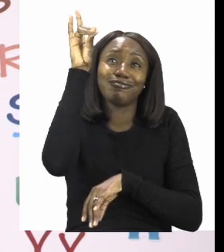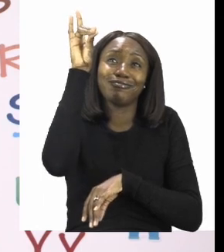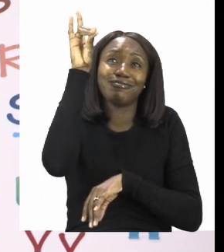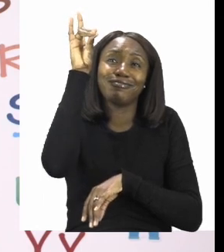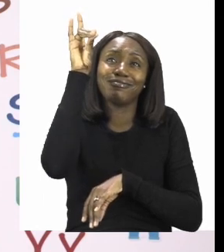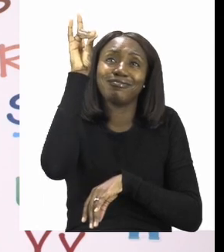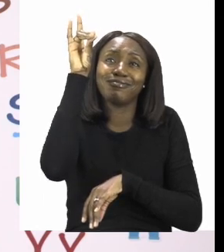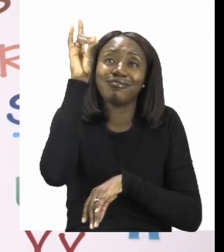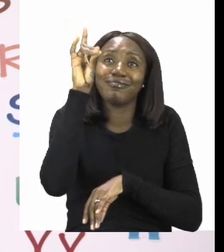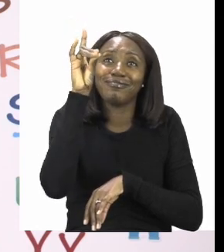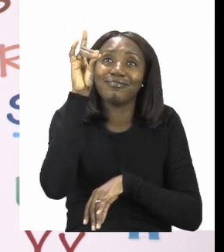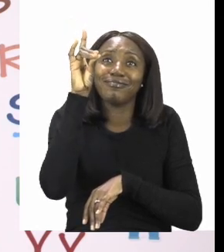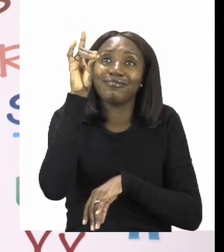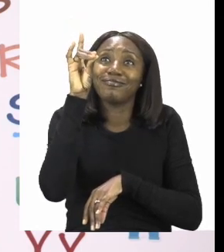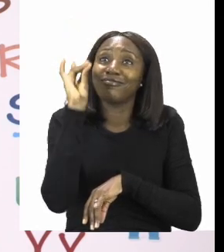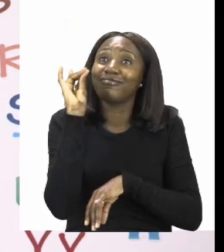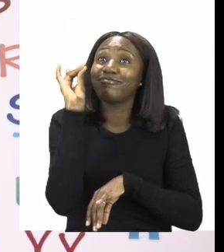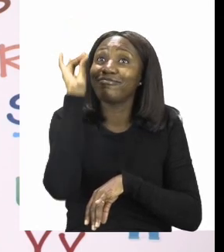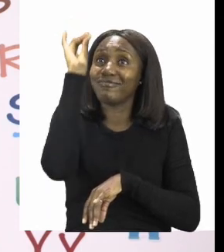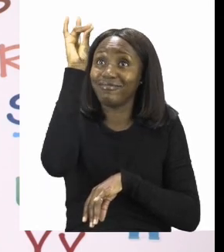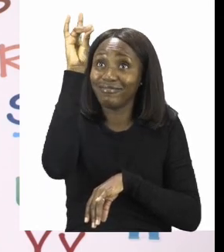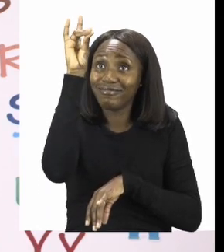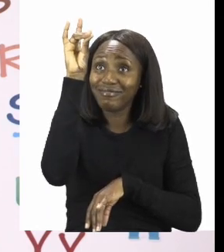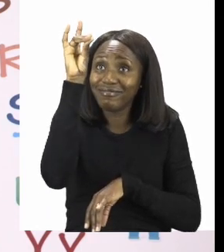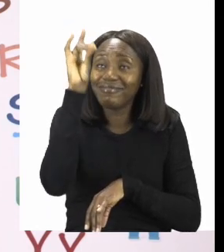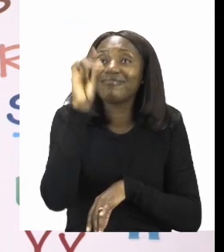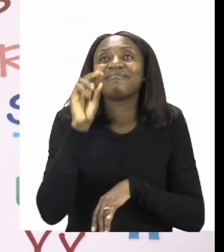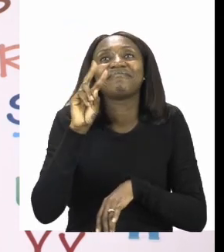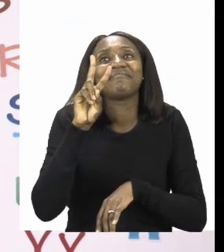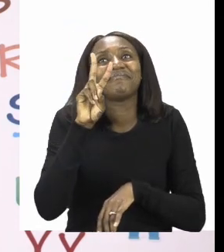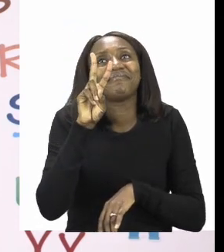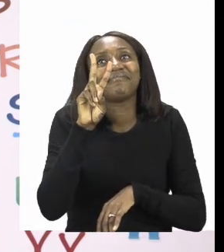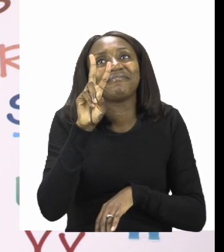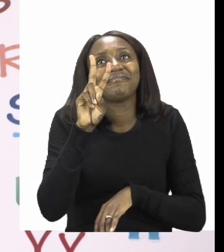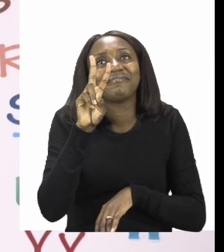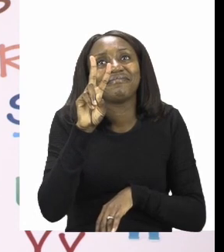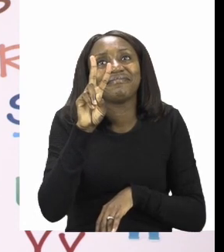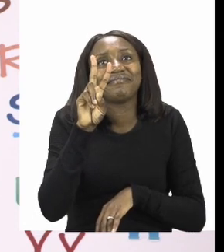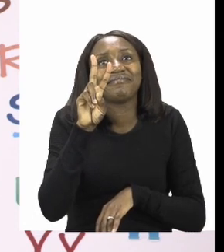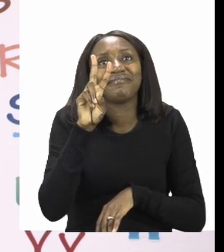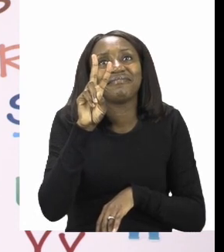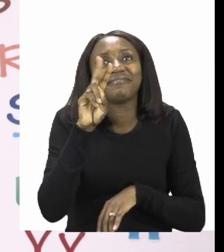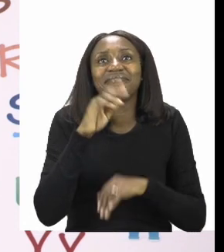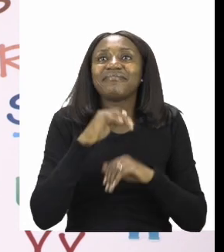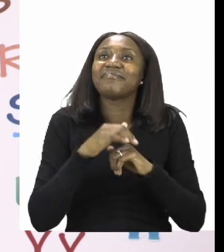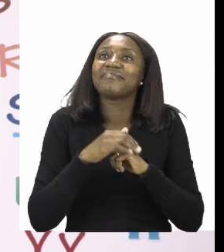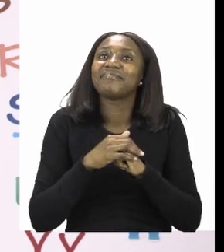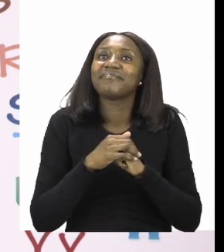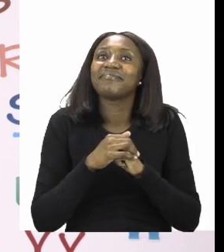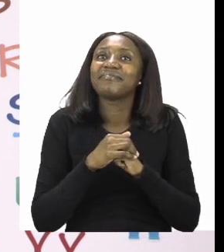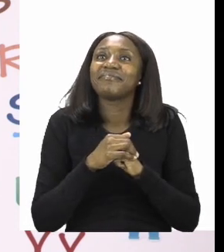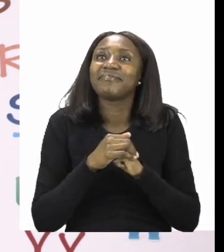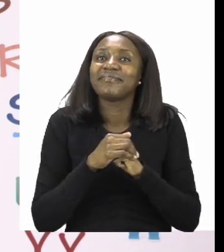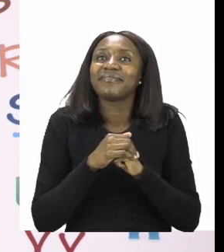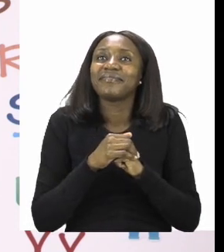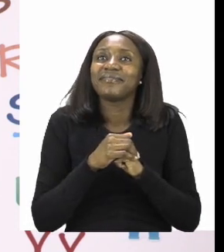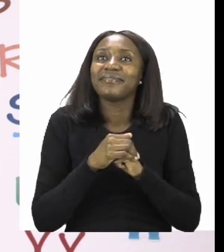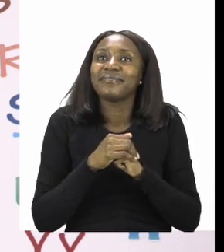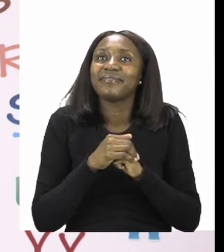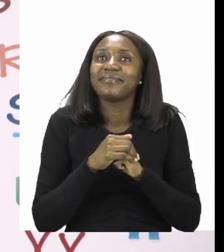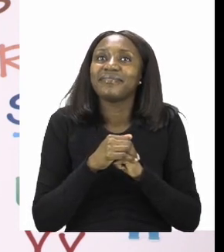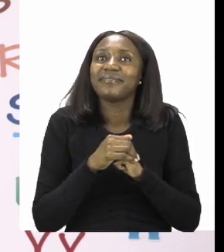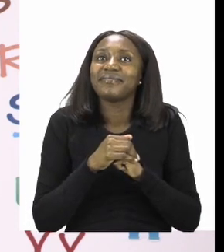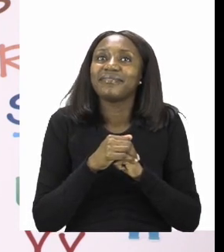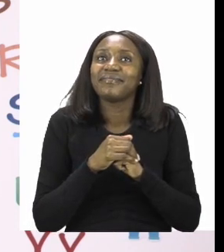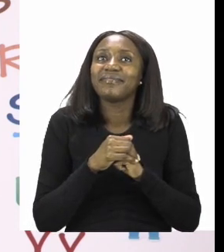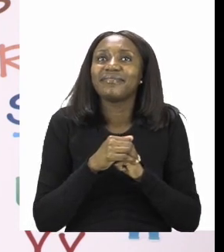one giraffe, and then when there are more than one, we say two giraffes. But